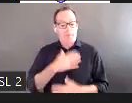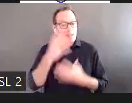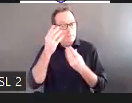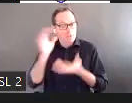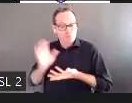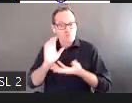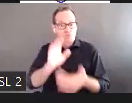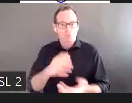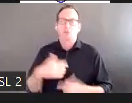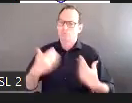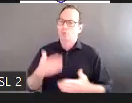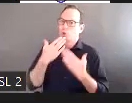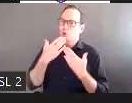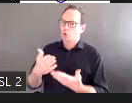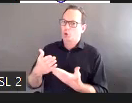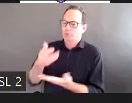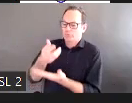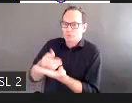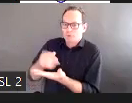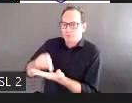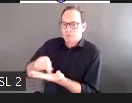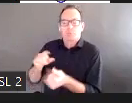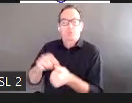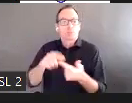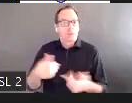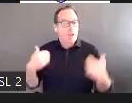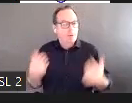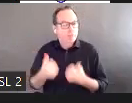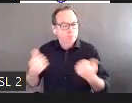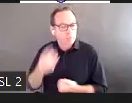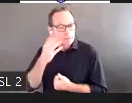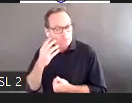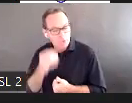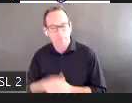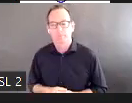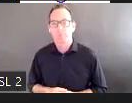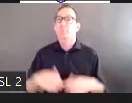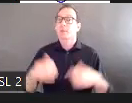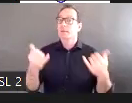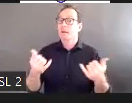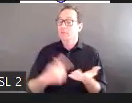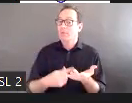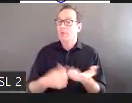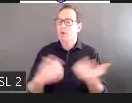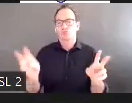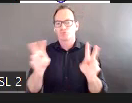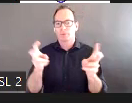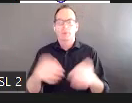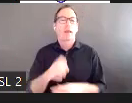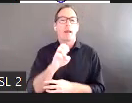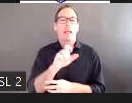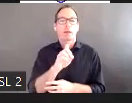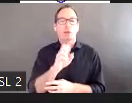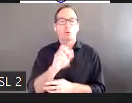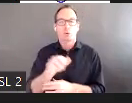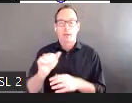experienced, and this is a perspective on dealing with elder abuse and risk that I think is important that we need to share,